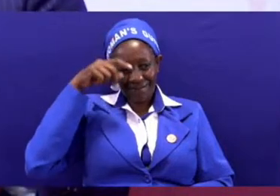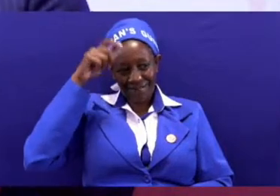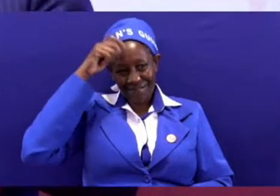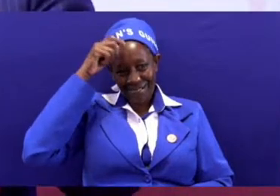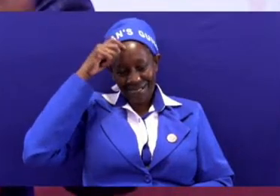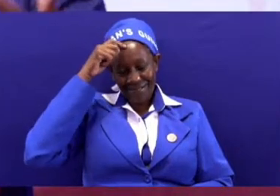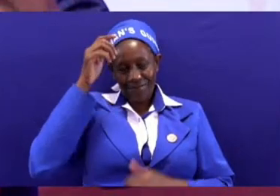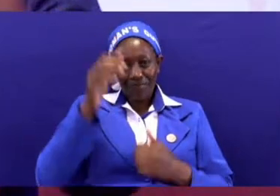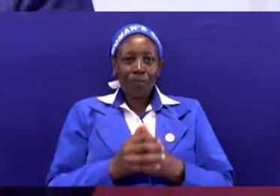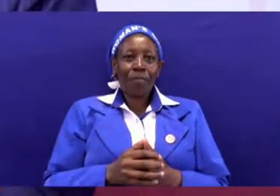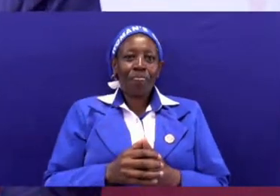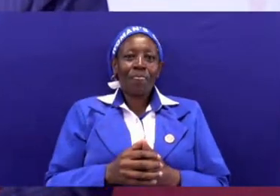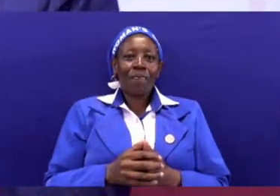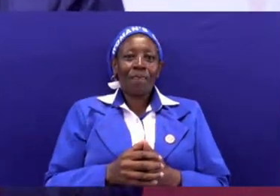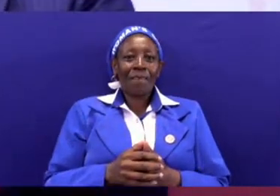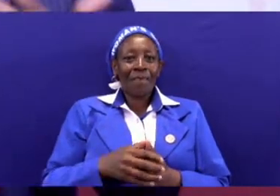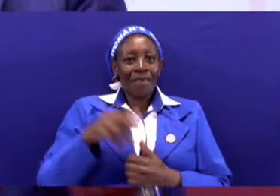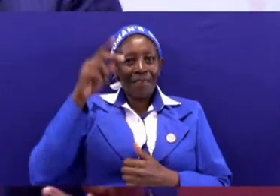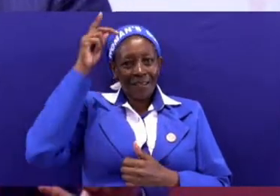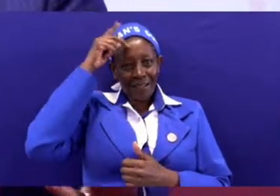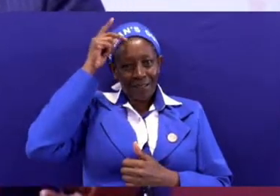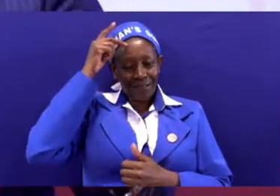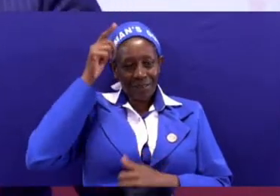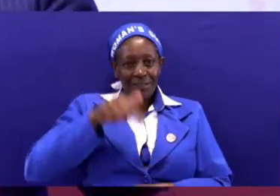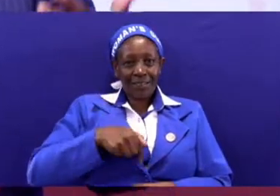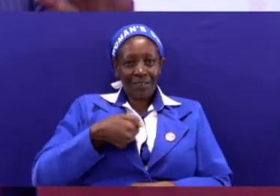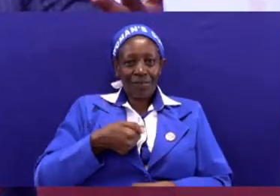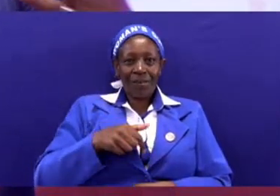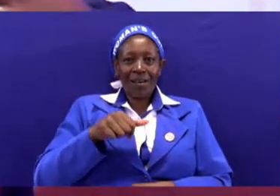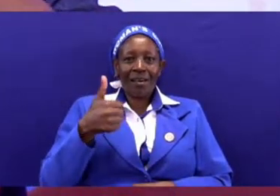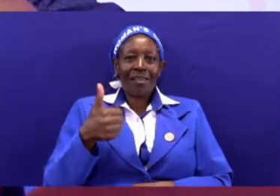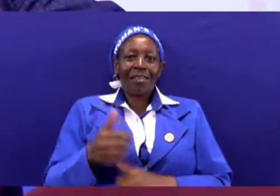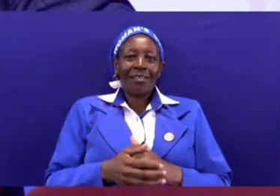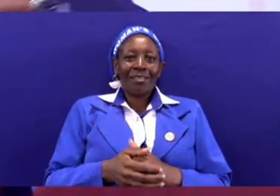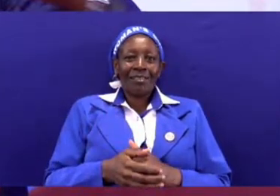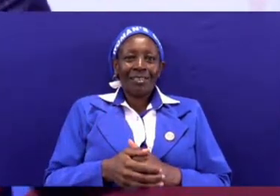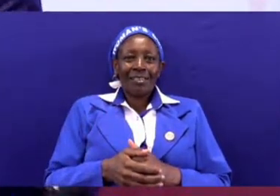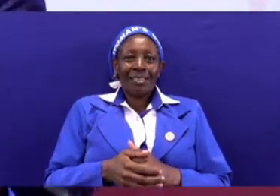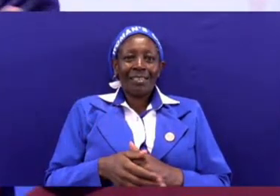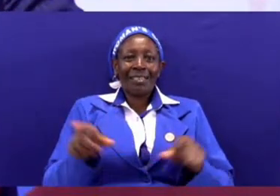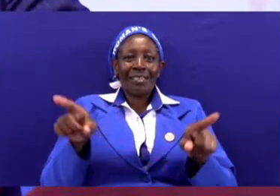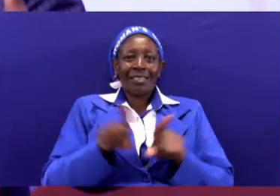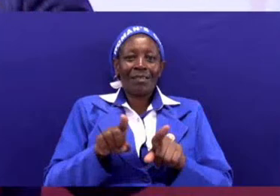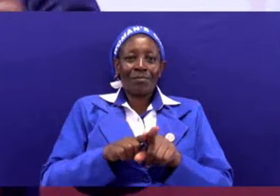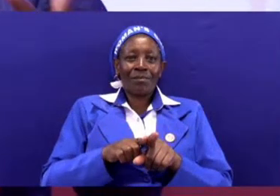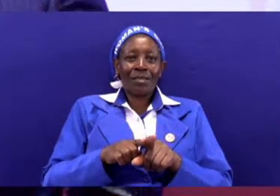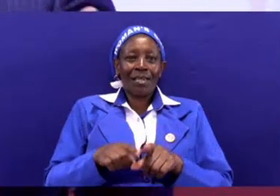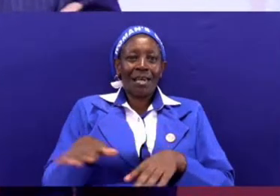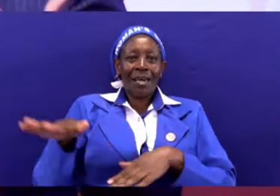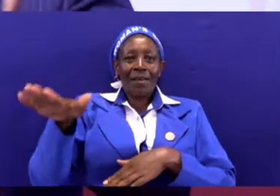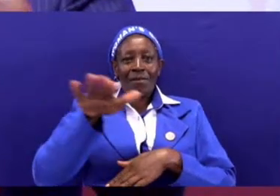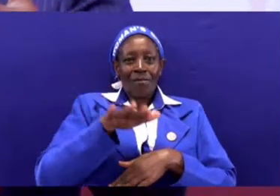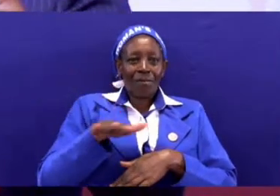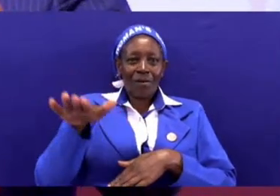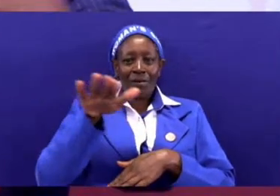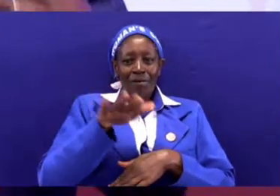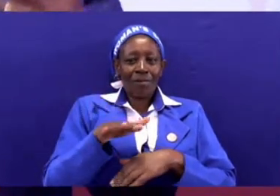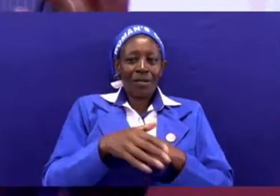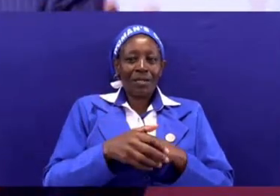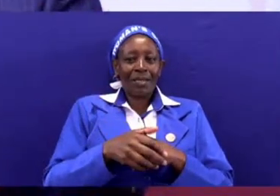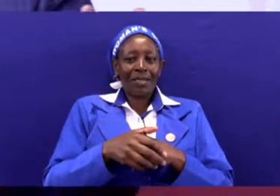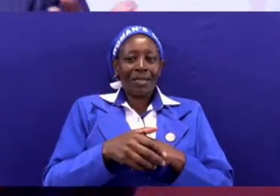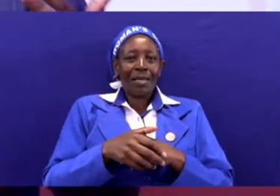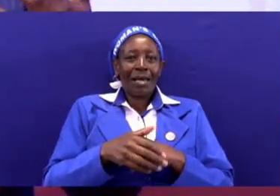is knowledge of self, knowledge of others, and knowledge of our environment, our ministry environment, our